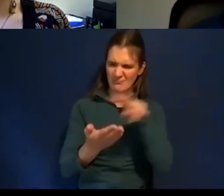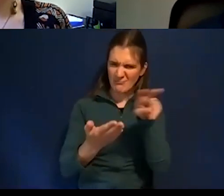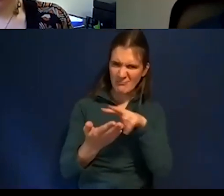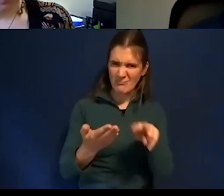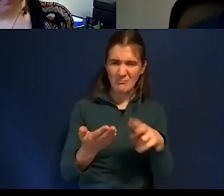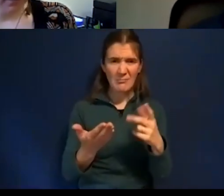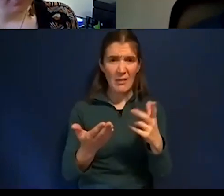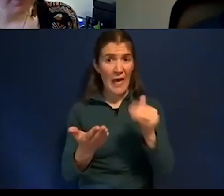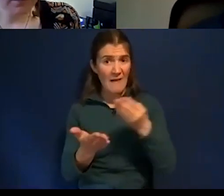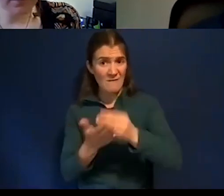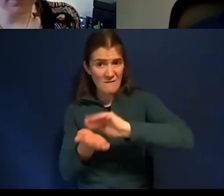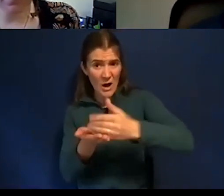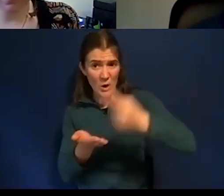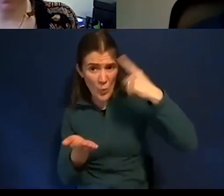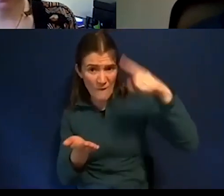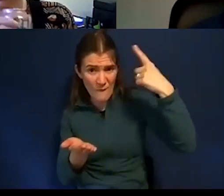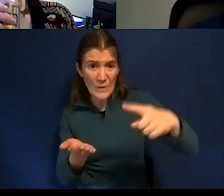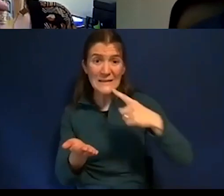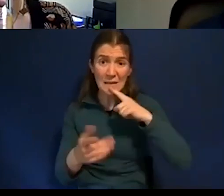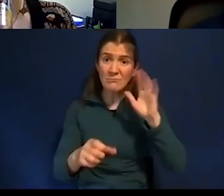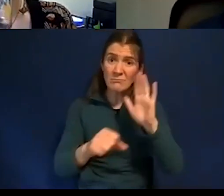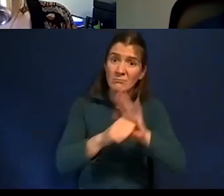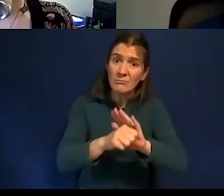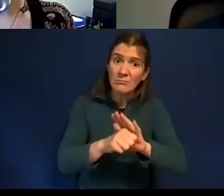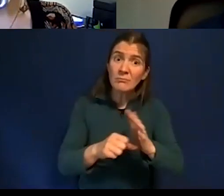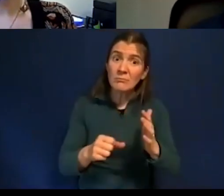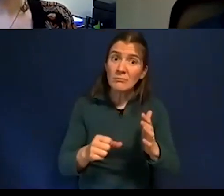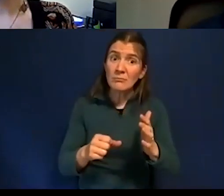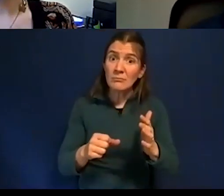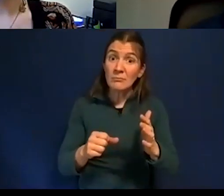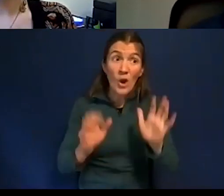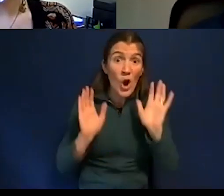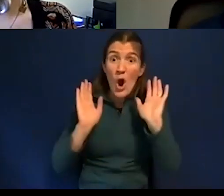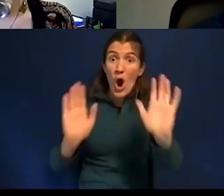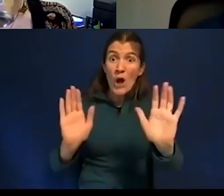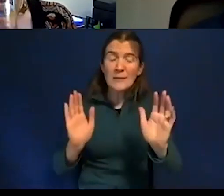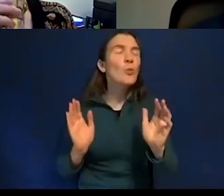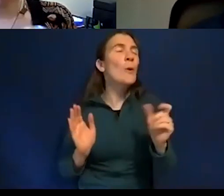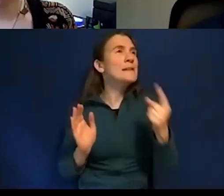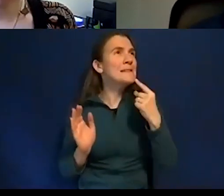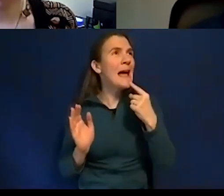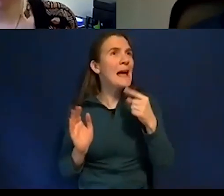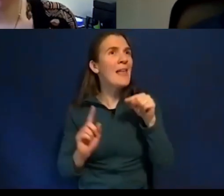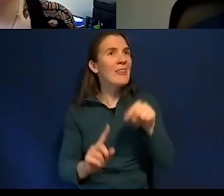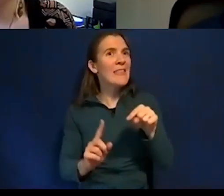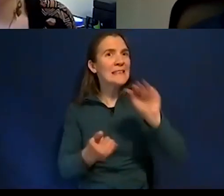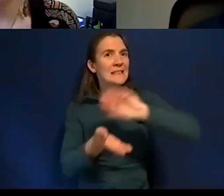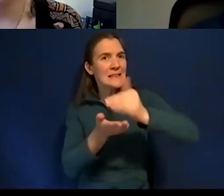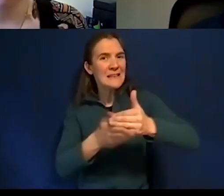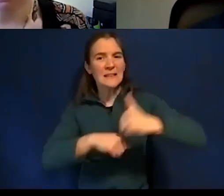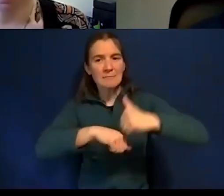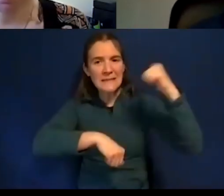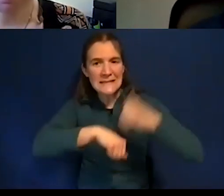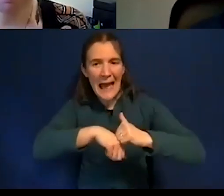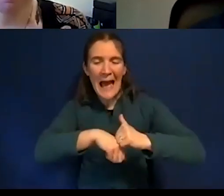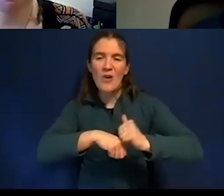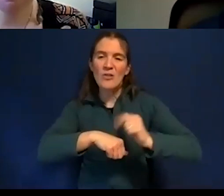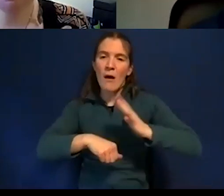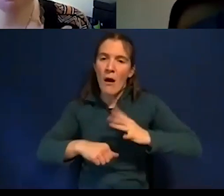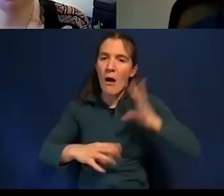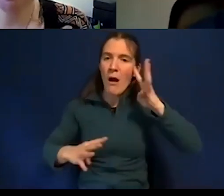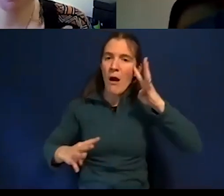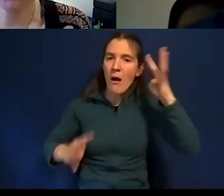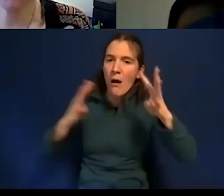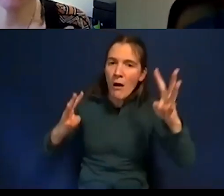fund and confirms that it is really an awesome, what did he say? Sound, innovative,